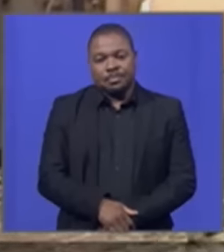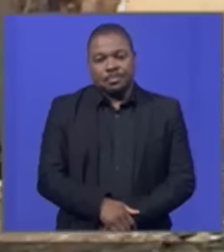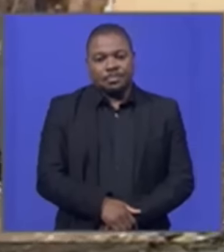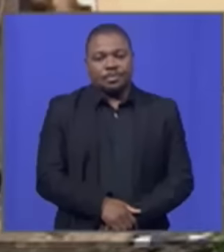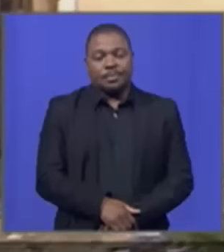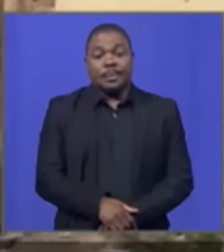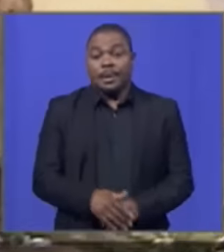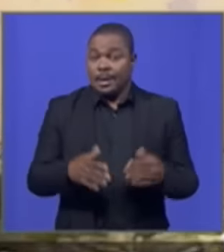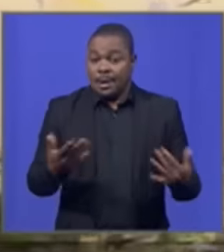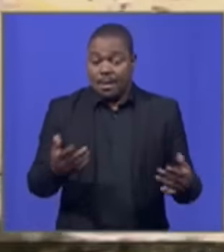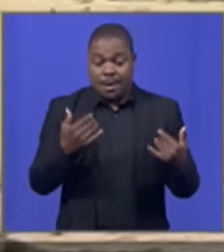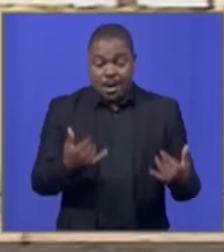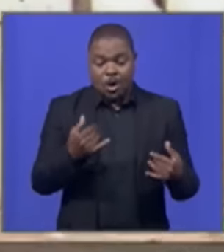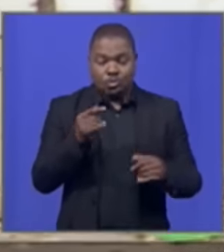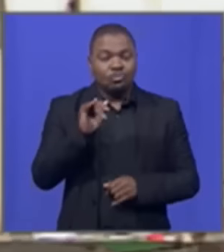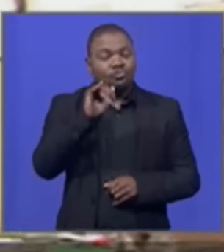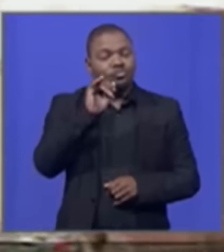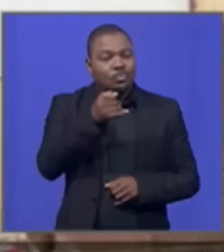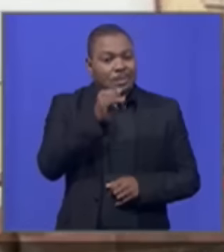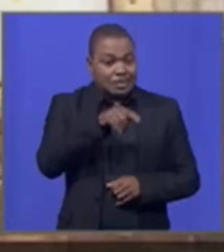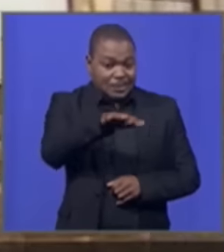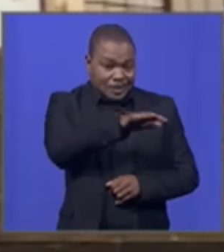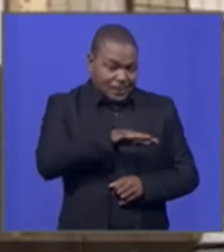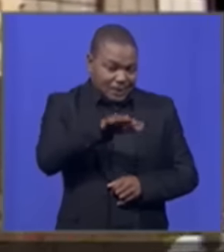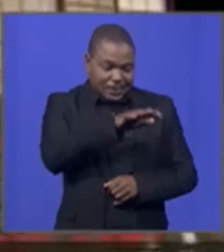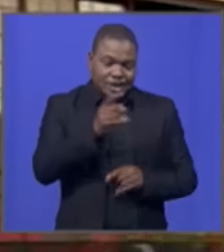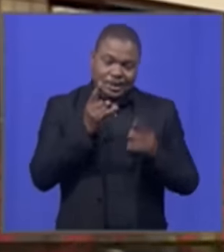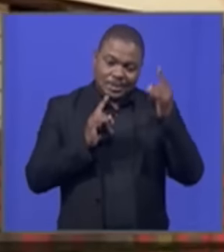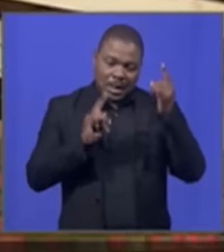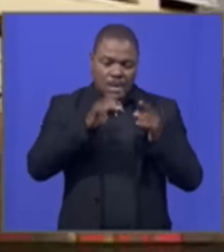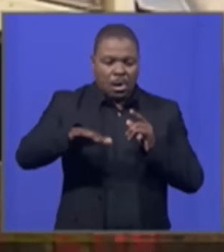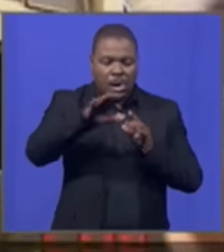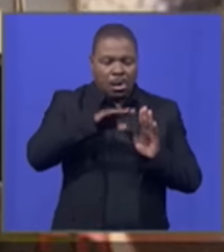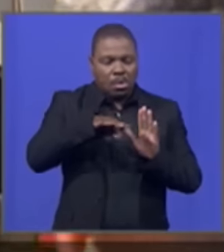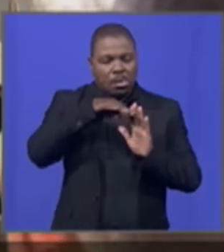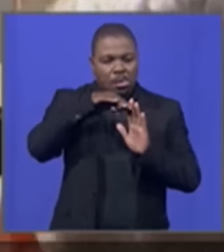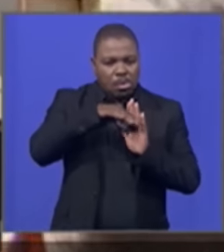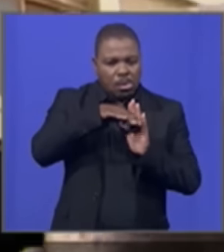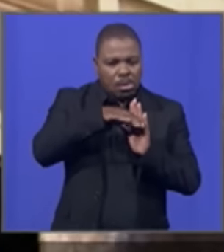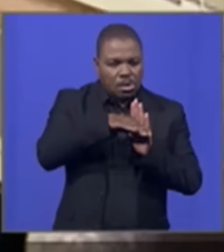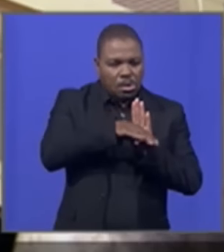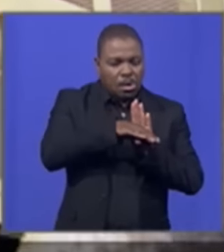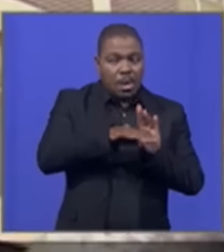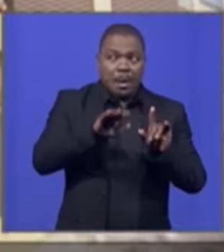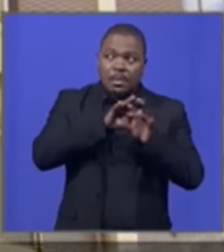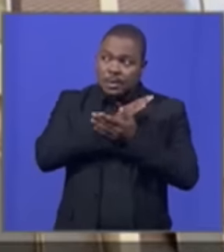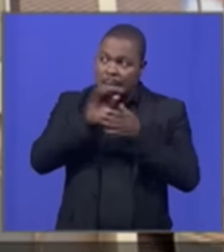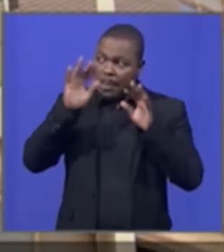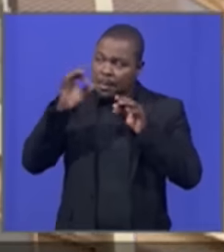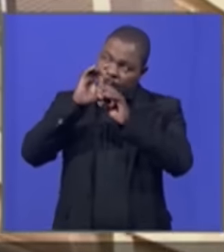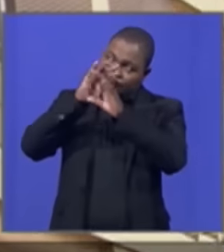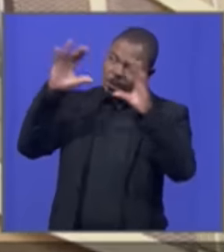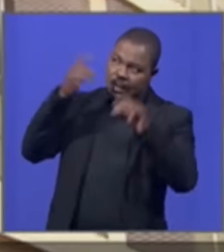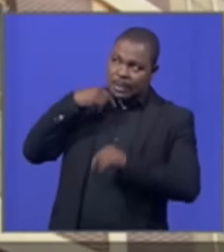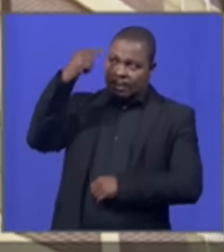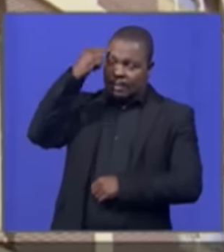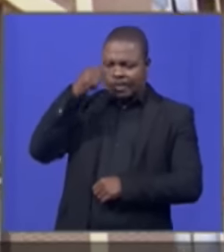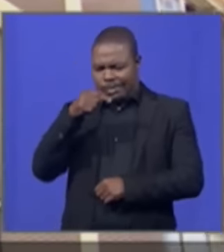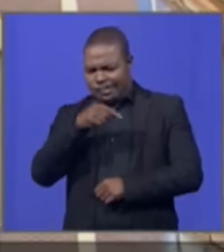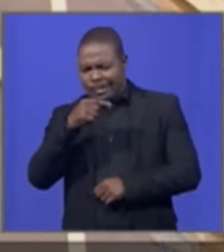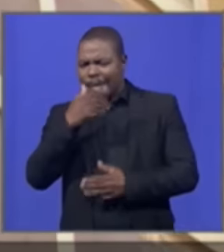Mme jaaka seemo sa toropo eno ya Gauta se tswelela go ela tlase go batho bao ba nang le ponelopele go santse go na le tsholofelo ya go